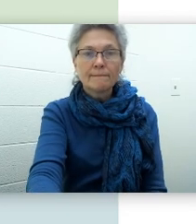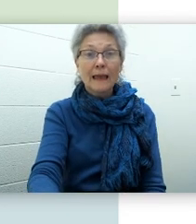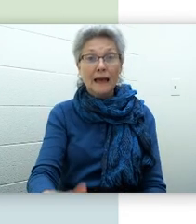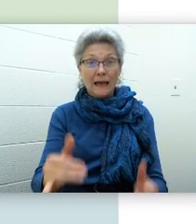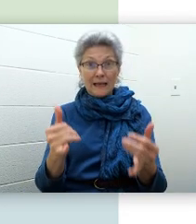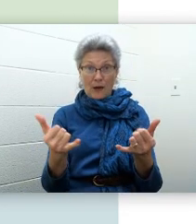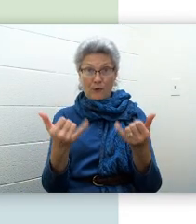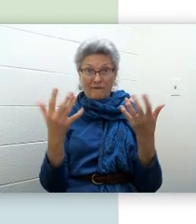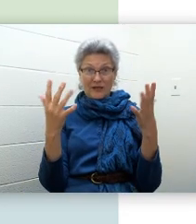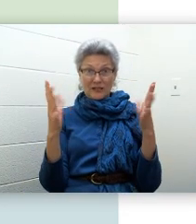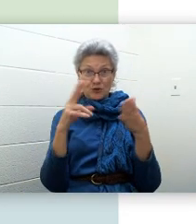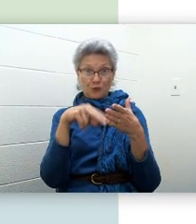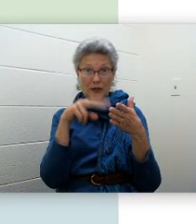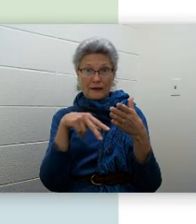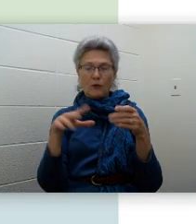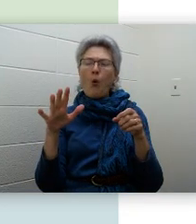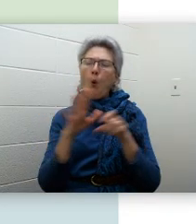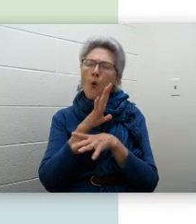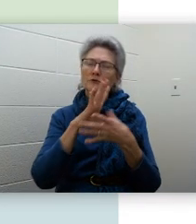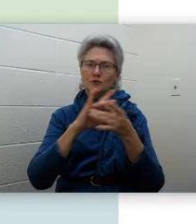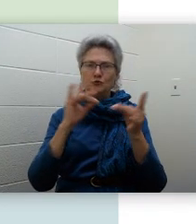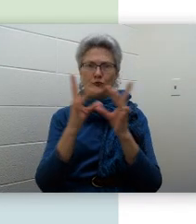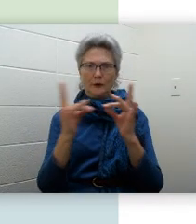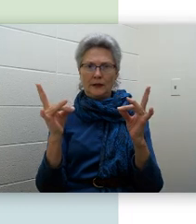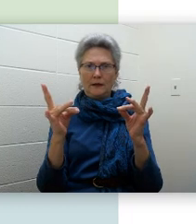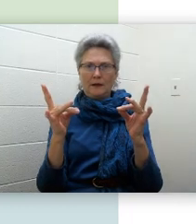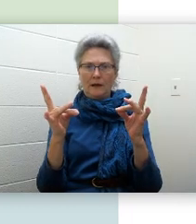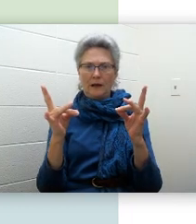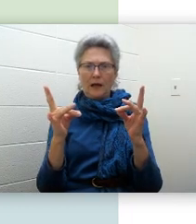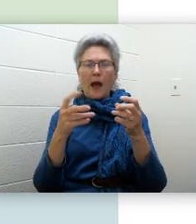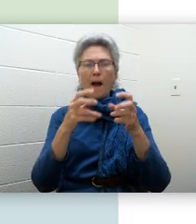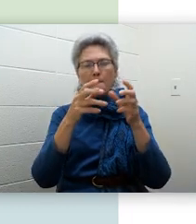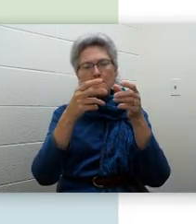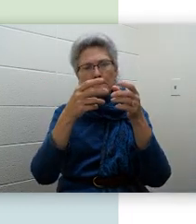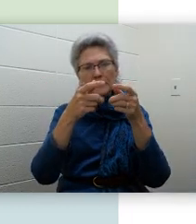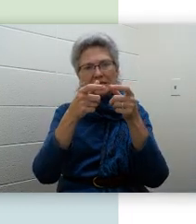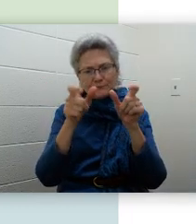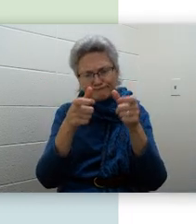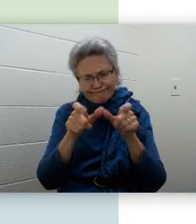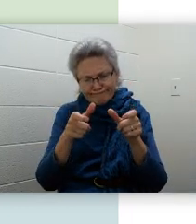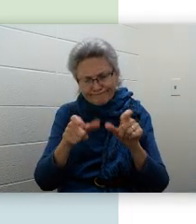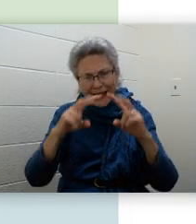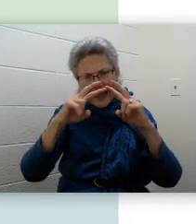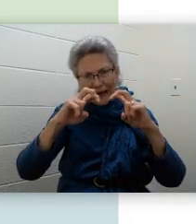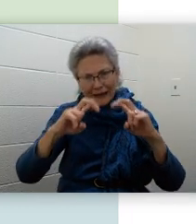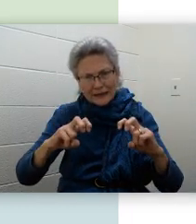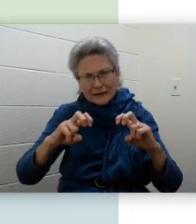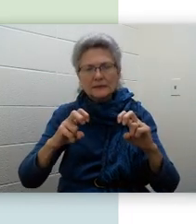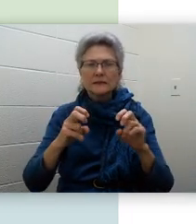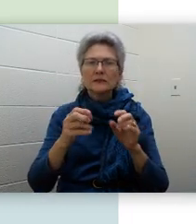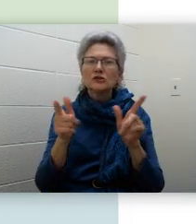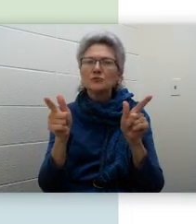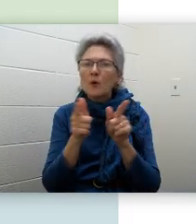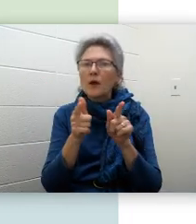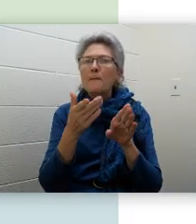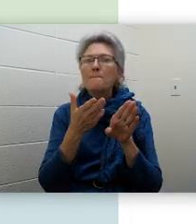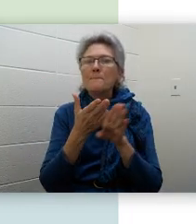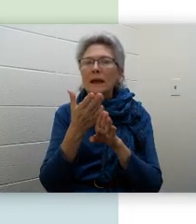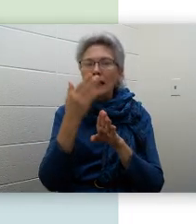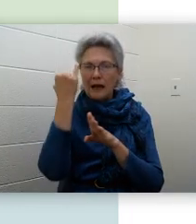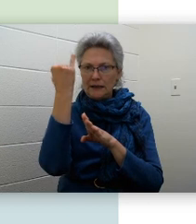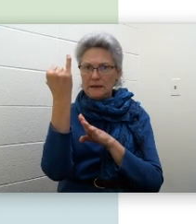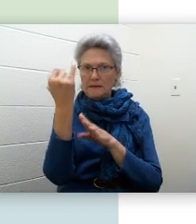Now that we've finished reading the entire text, broken them down into smaller main ideas, I wrote down